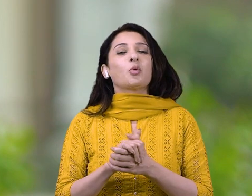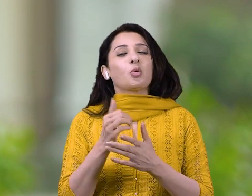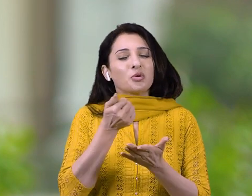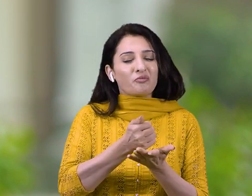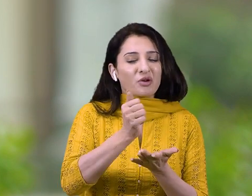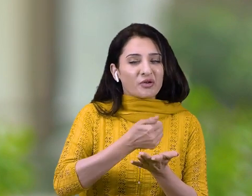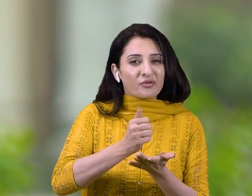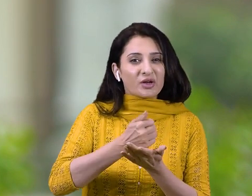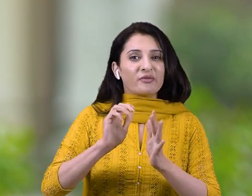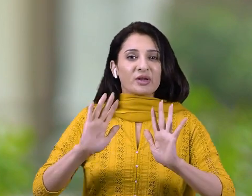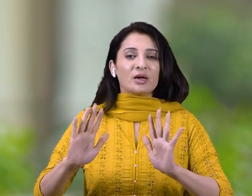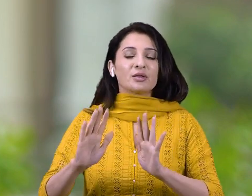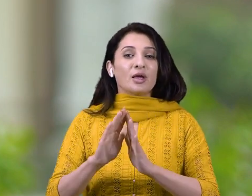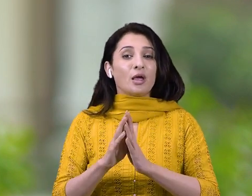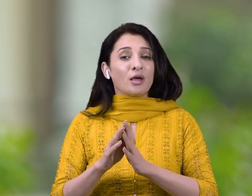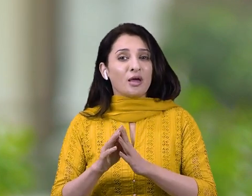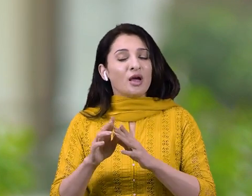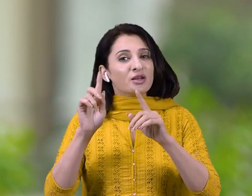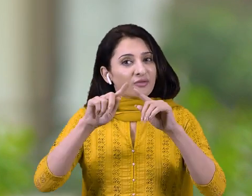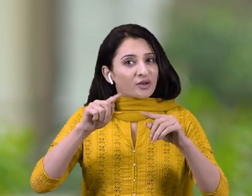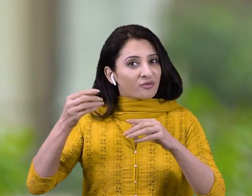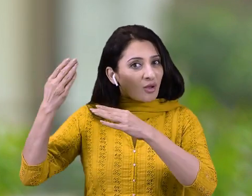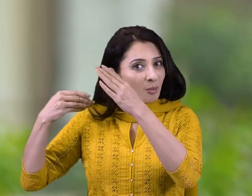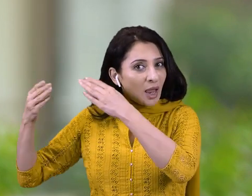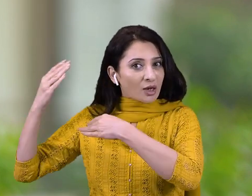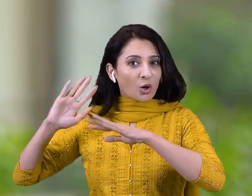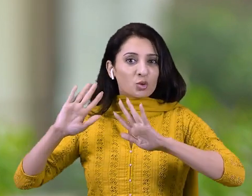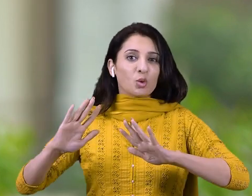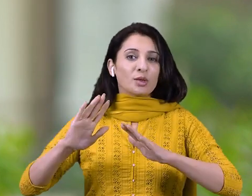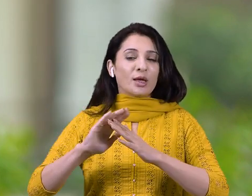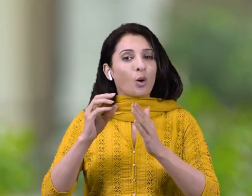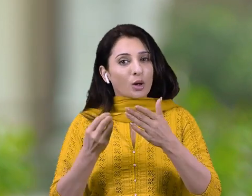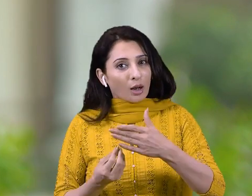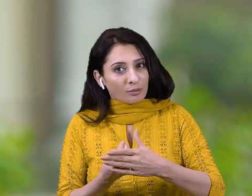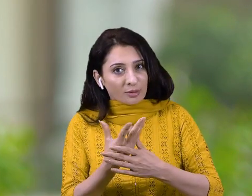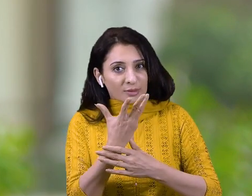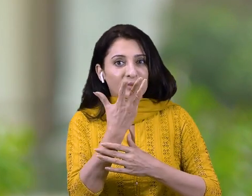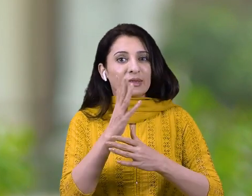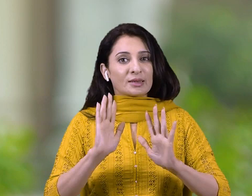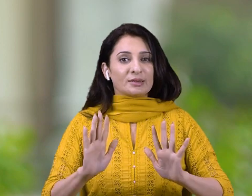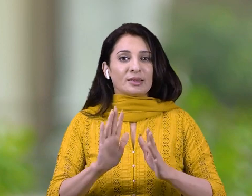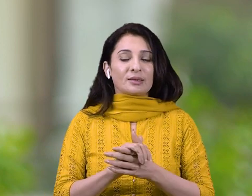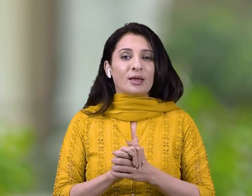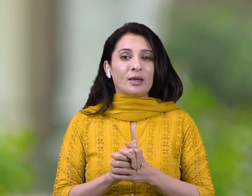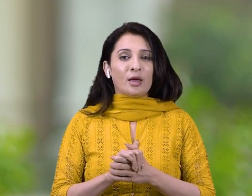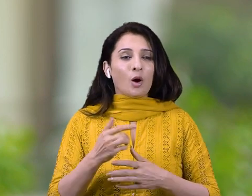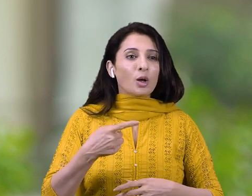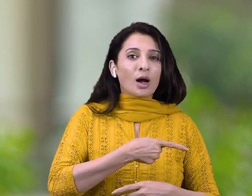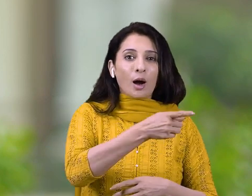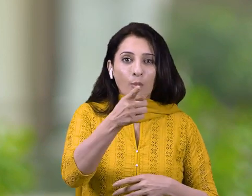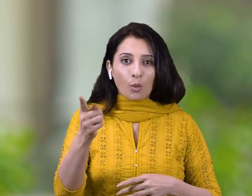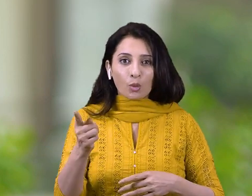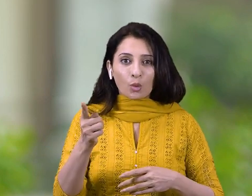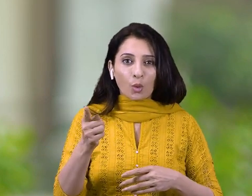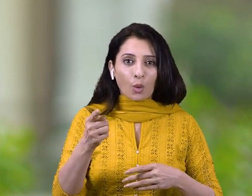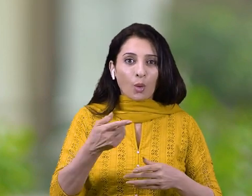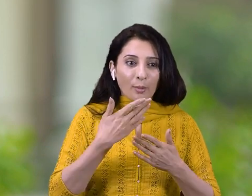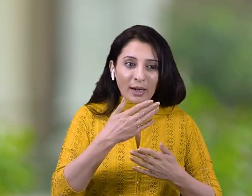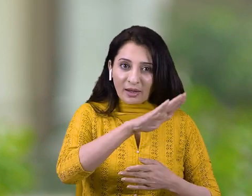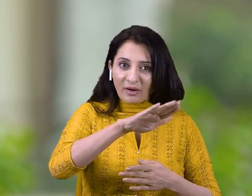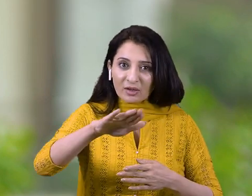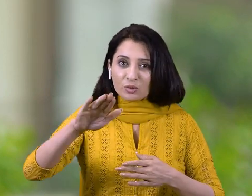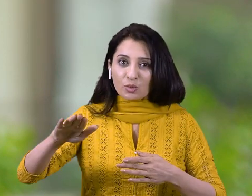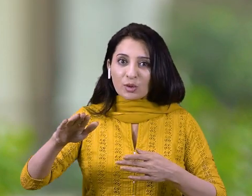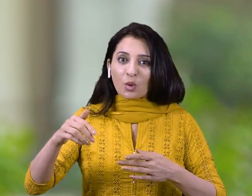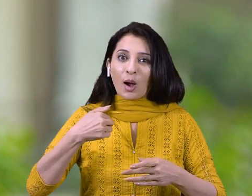have different struggles, have different backgrounds, have different things that they want to talk about and bring up. And what we do is we allow them to have